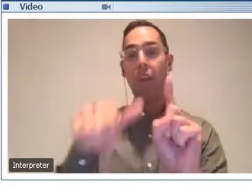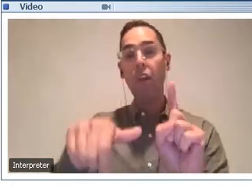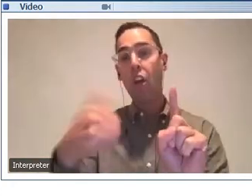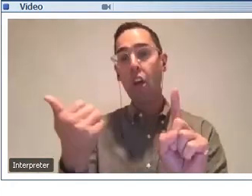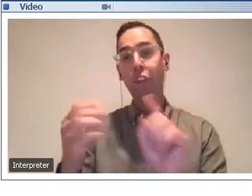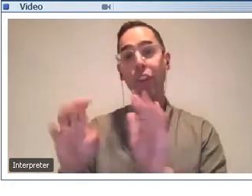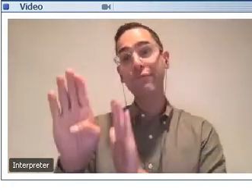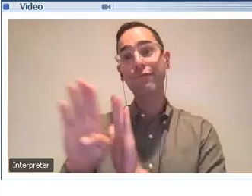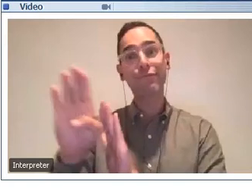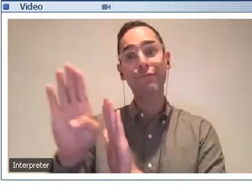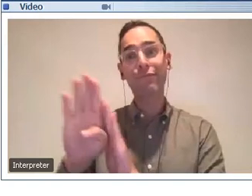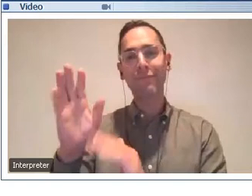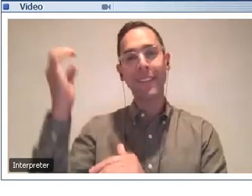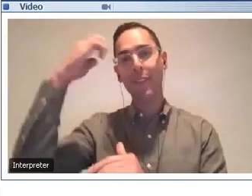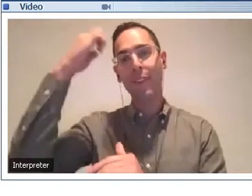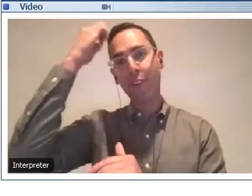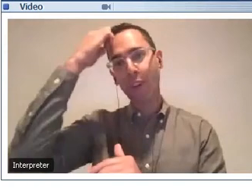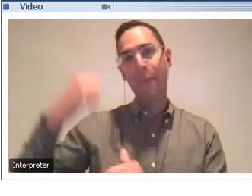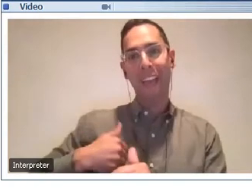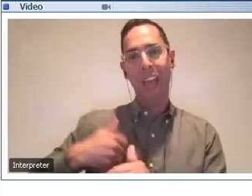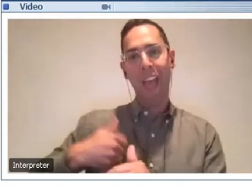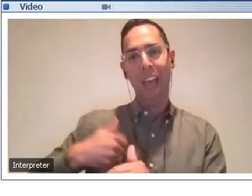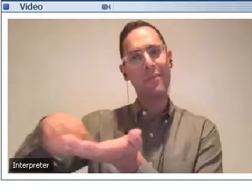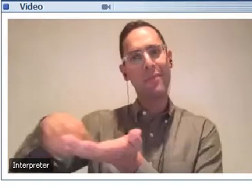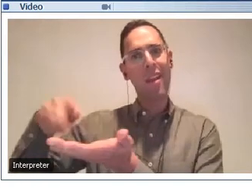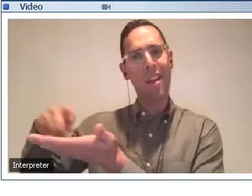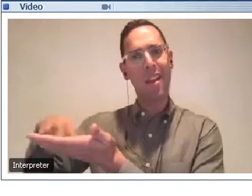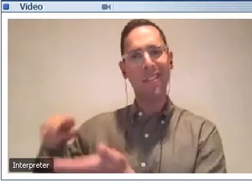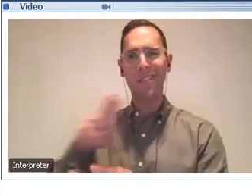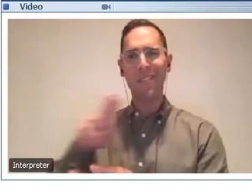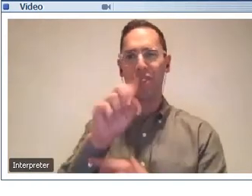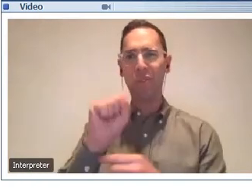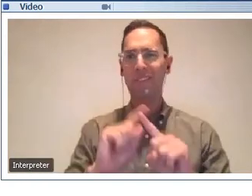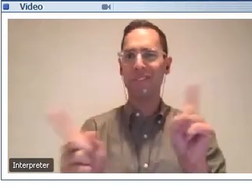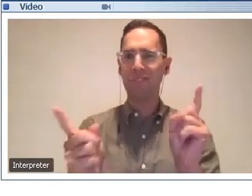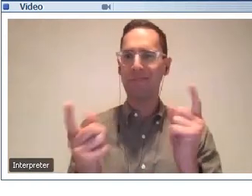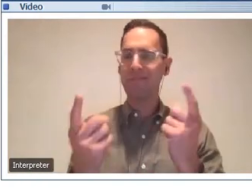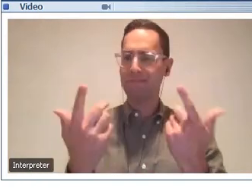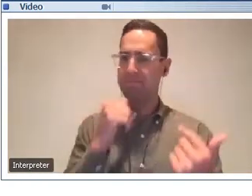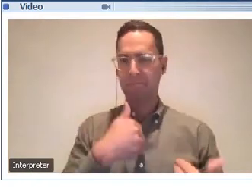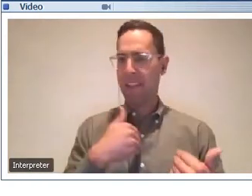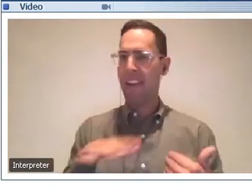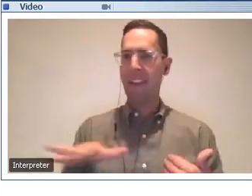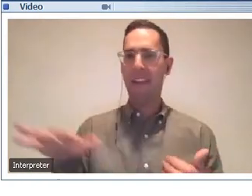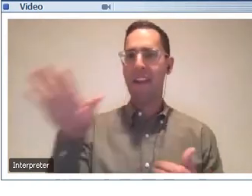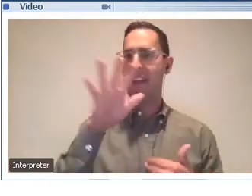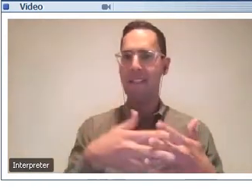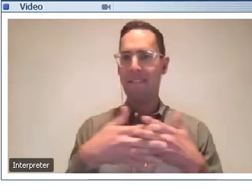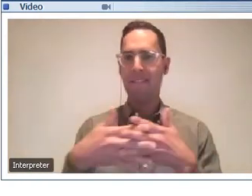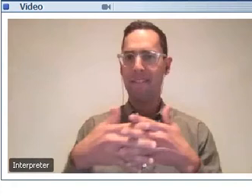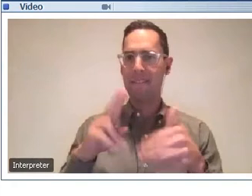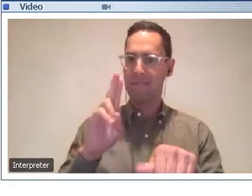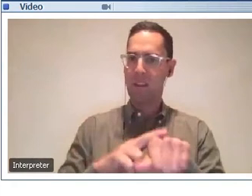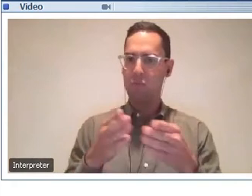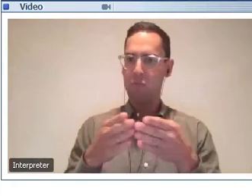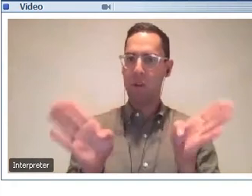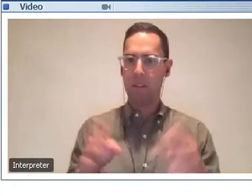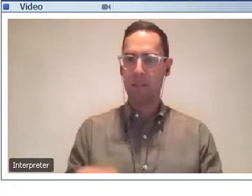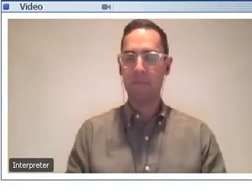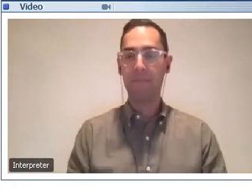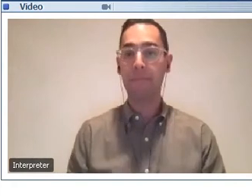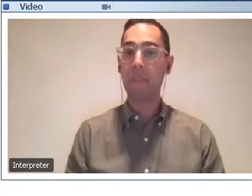of comprehensive paid family or medical leave program. Instead, in the United States, what we do have